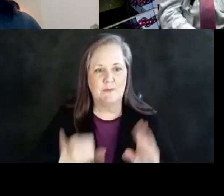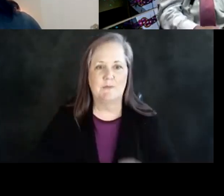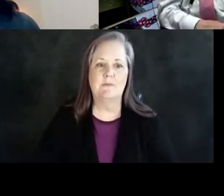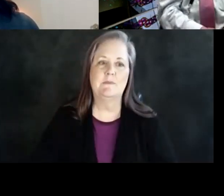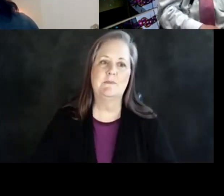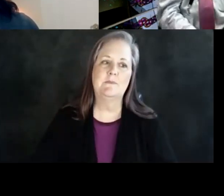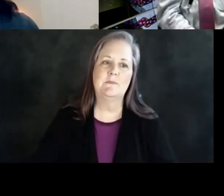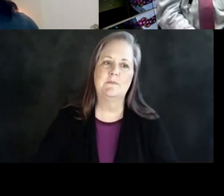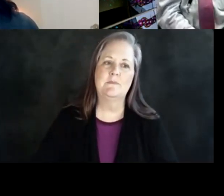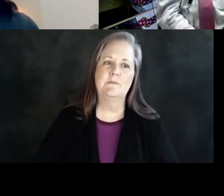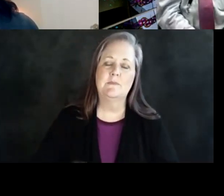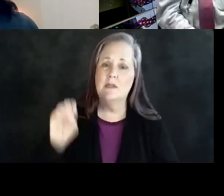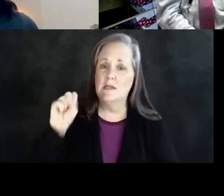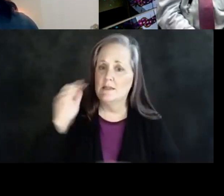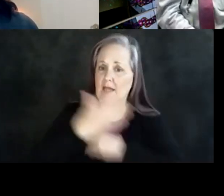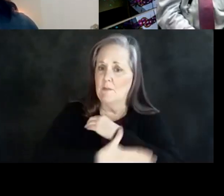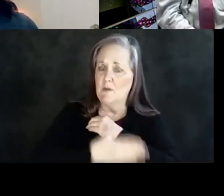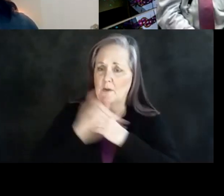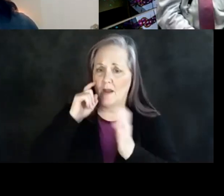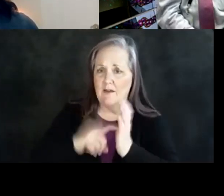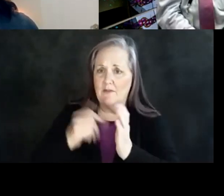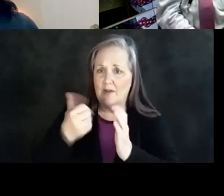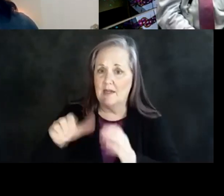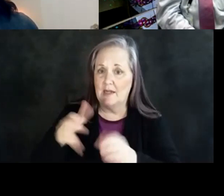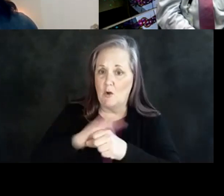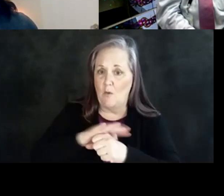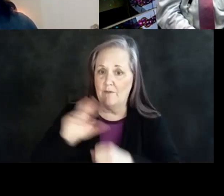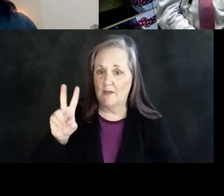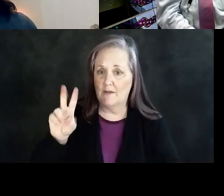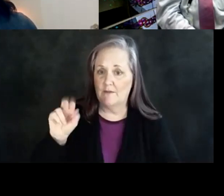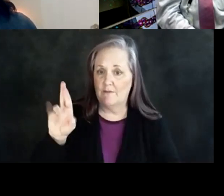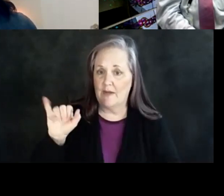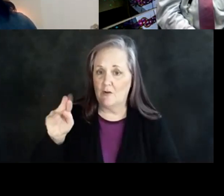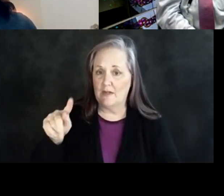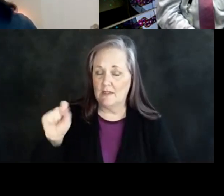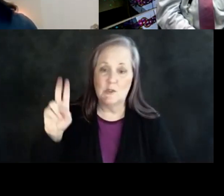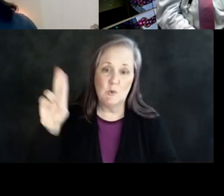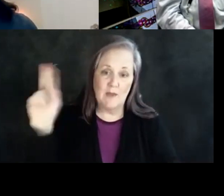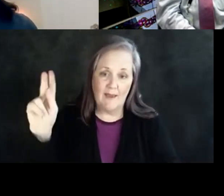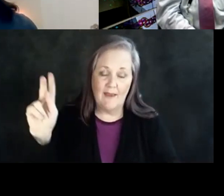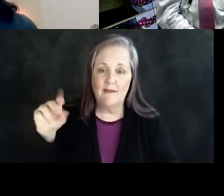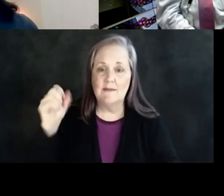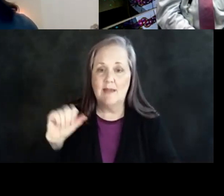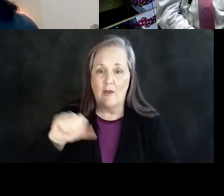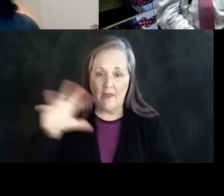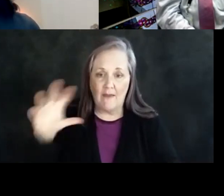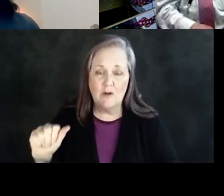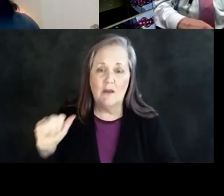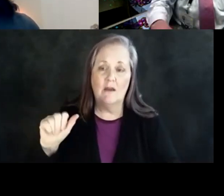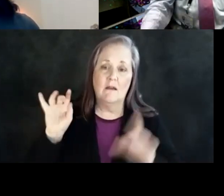Eileen asks, has Sacramento County identified any of the COVID variants, UK, South Africa, or any other mutating